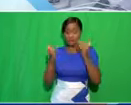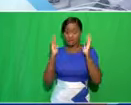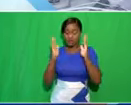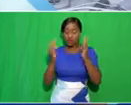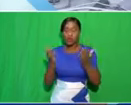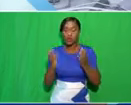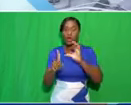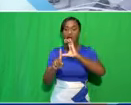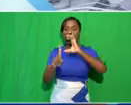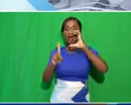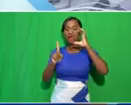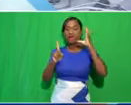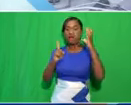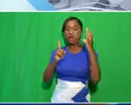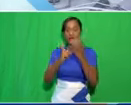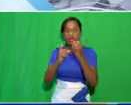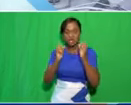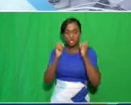culture shock,